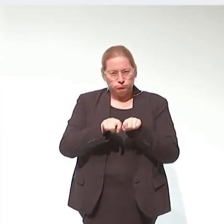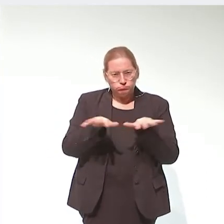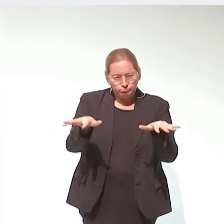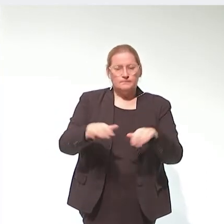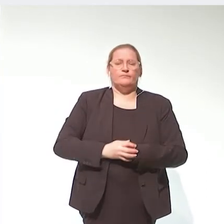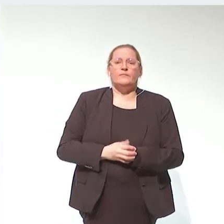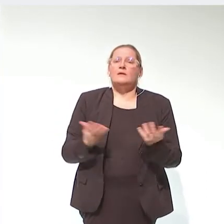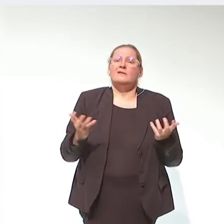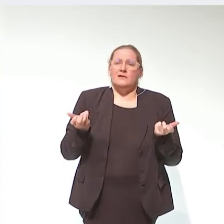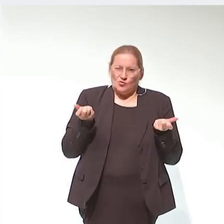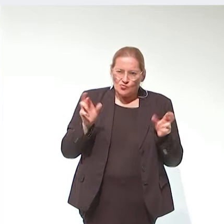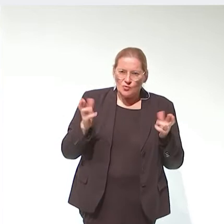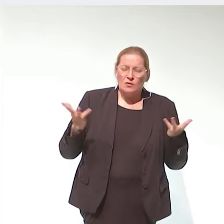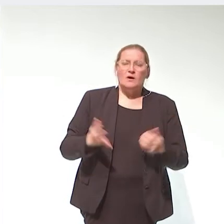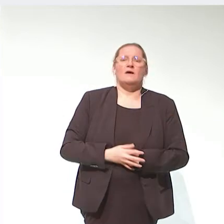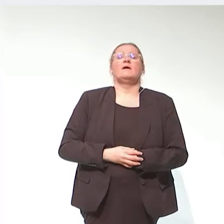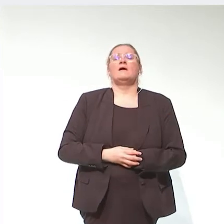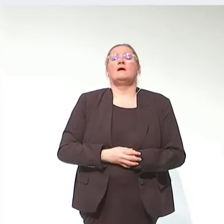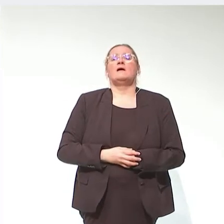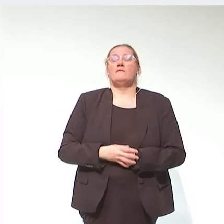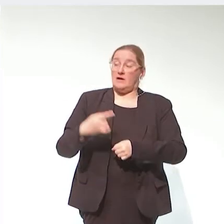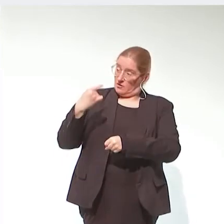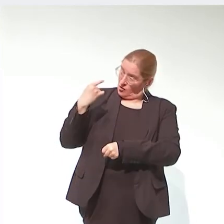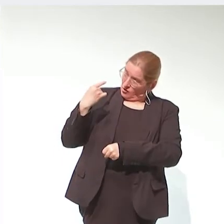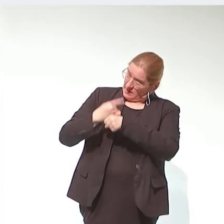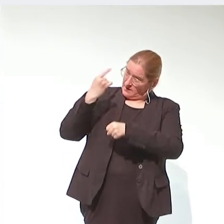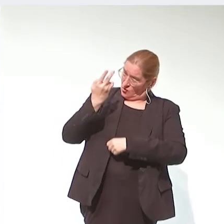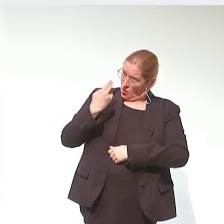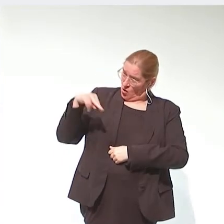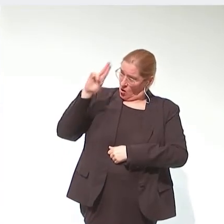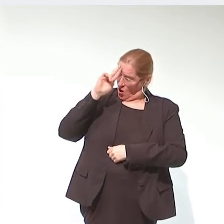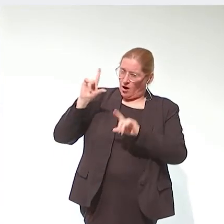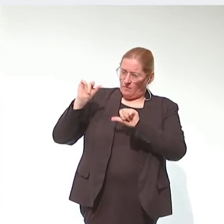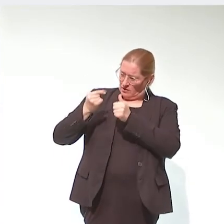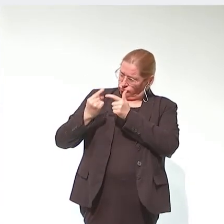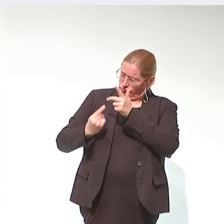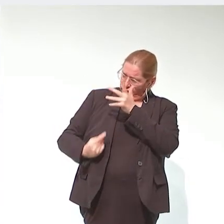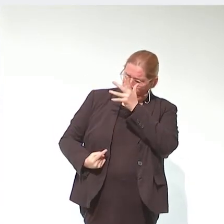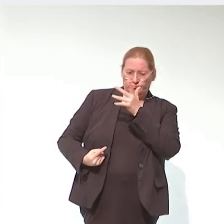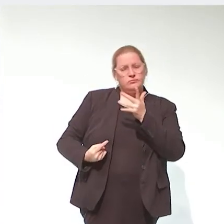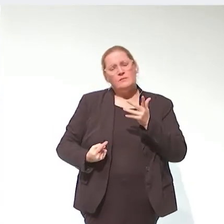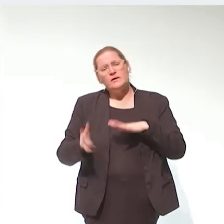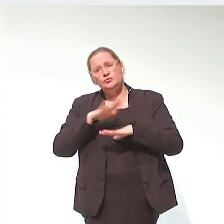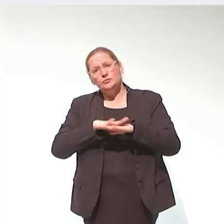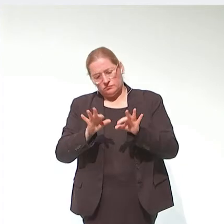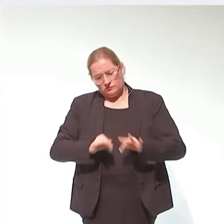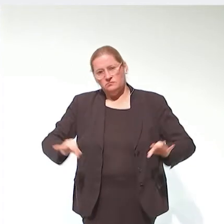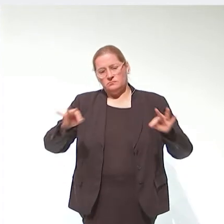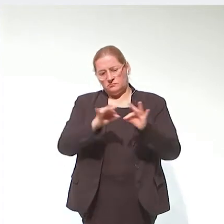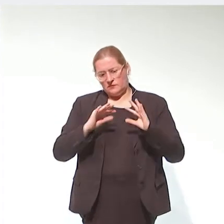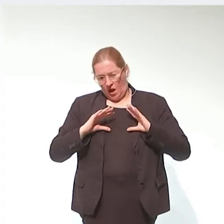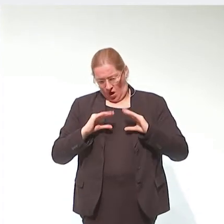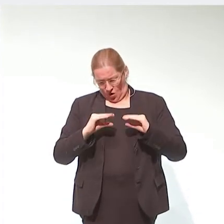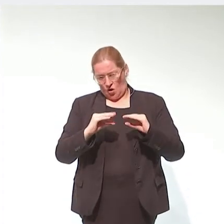wider obligations at EU level, we ensure that this trickles down to the implementation at the domestic level. When it comes to